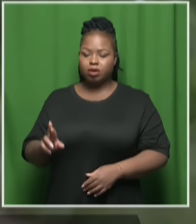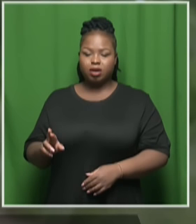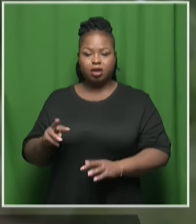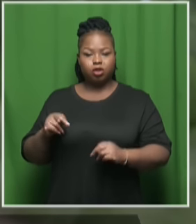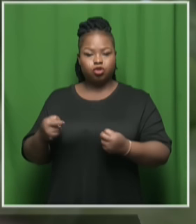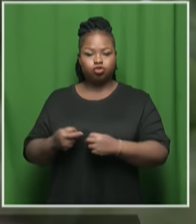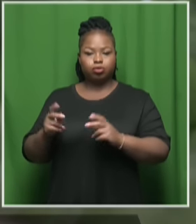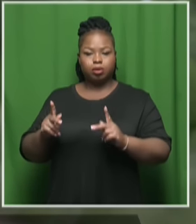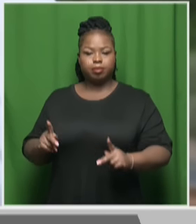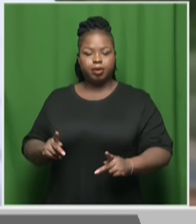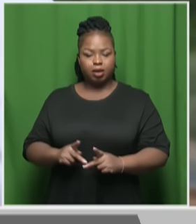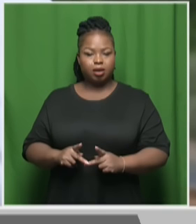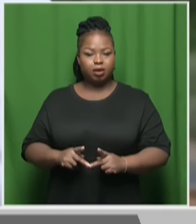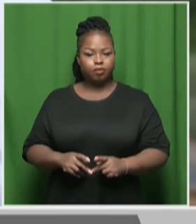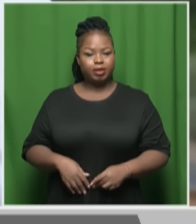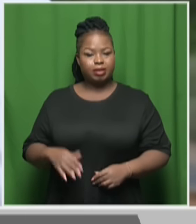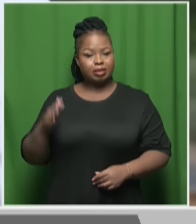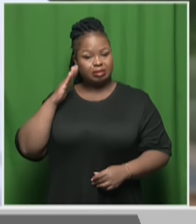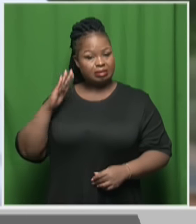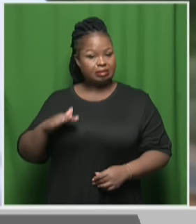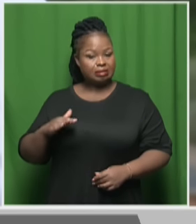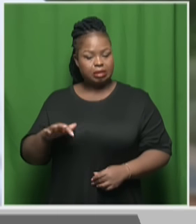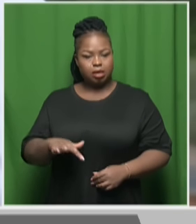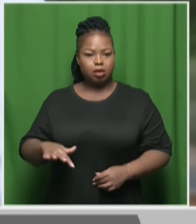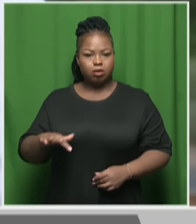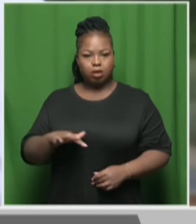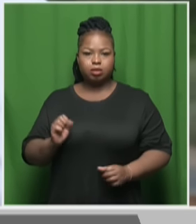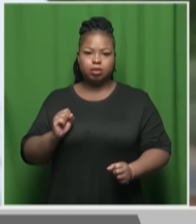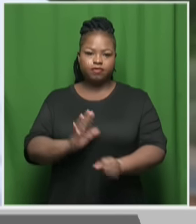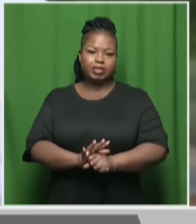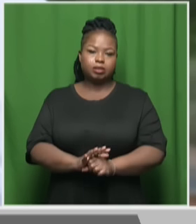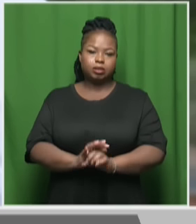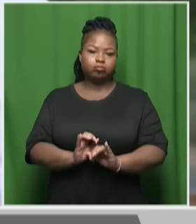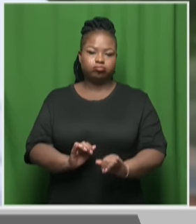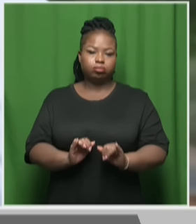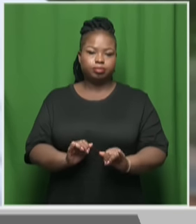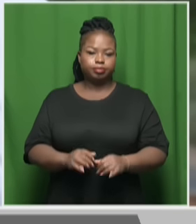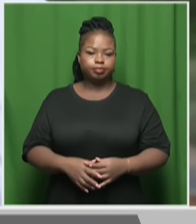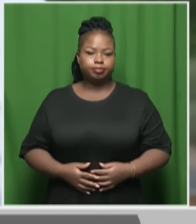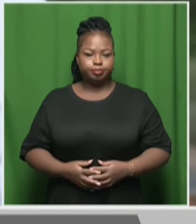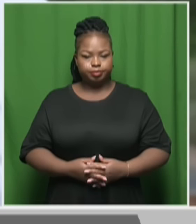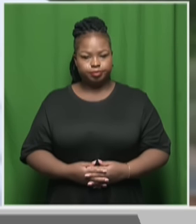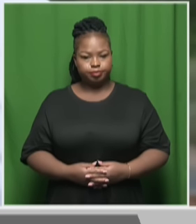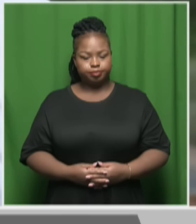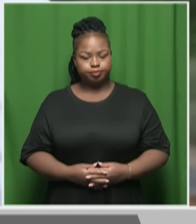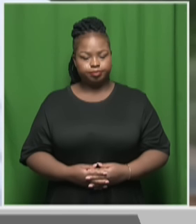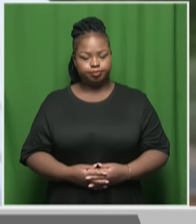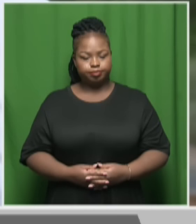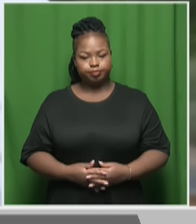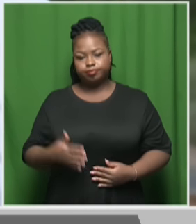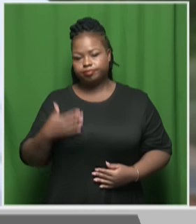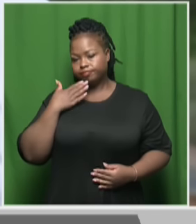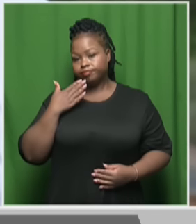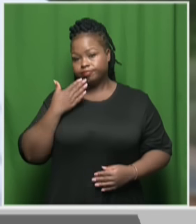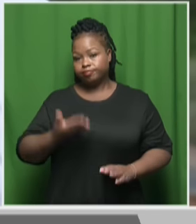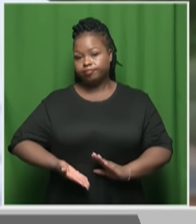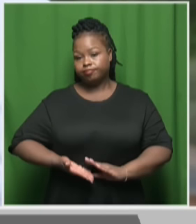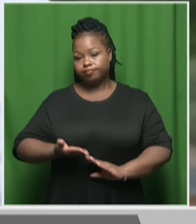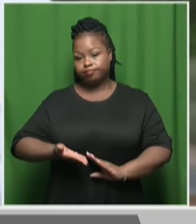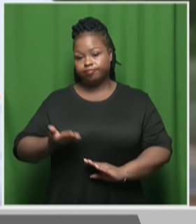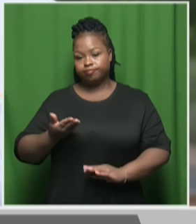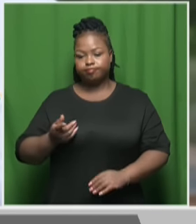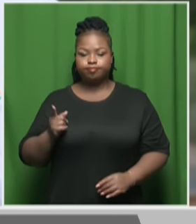Park, not only the establishments, but it has a knock-on effect across the industry. Liesel? Yeah, Ulrich, thank you for that update. Of